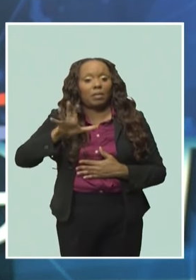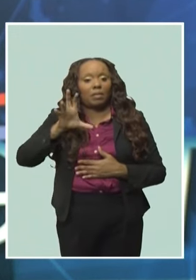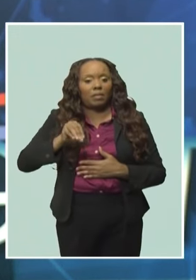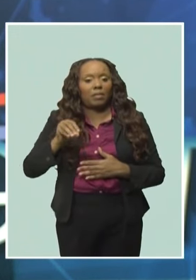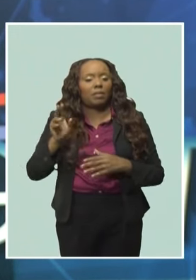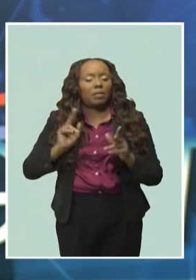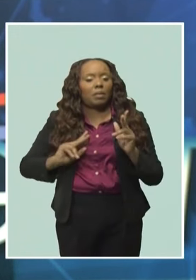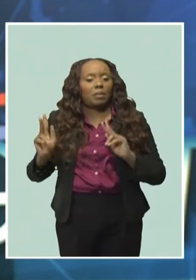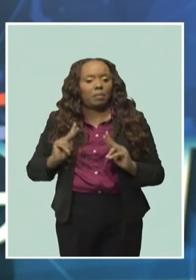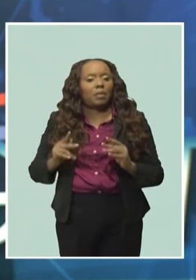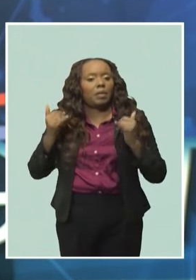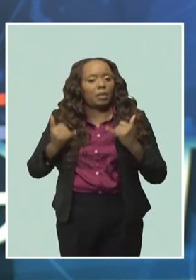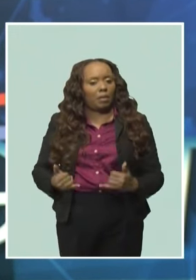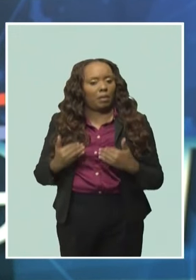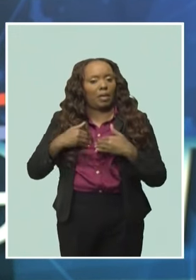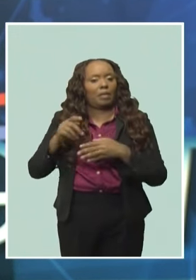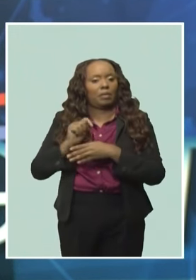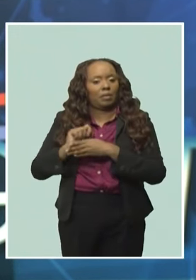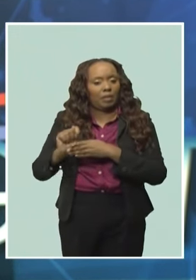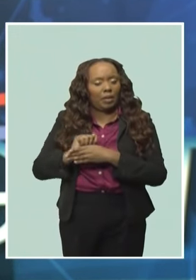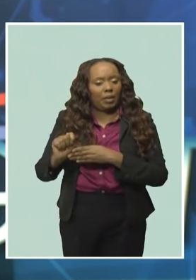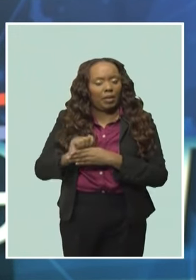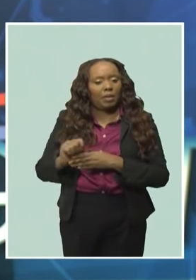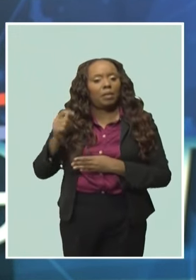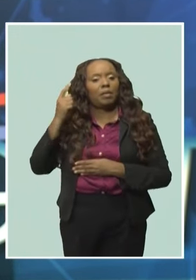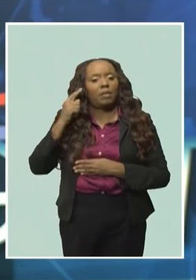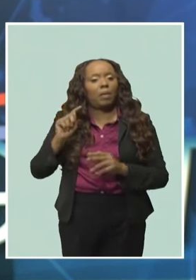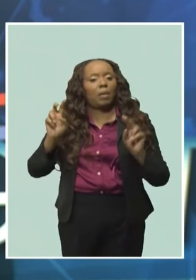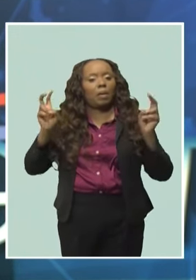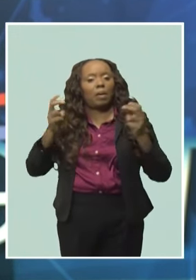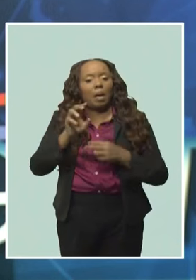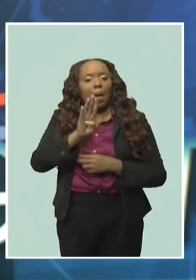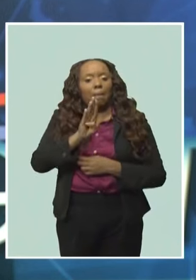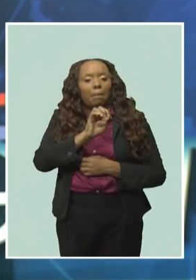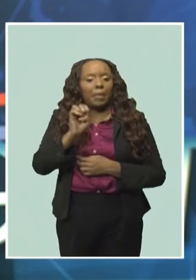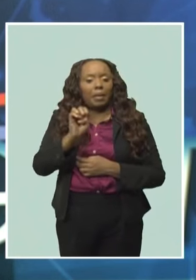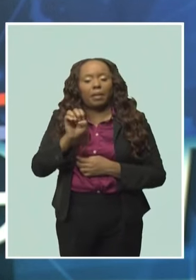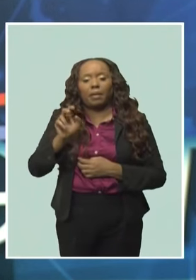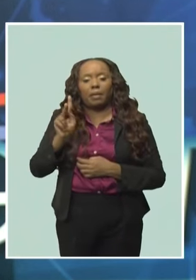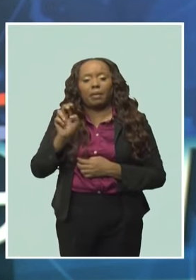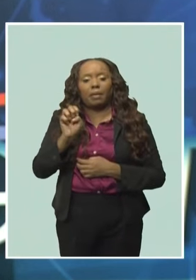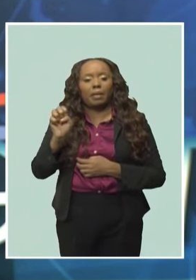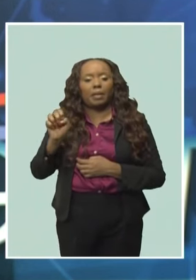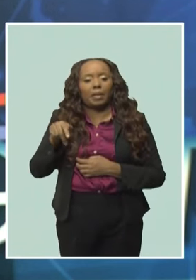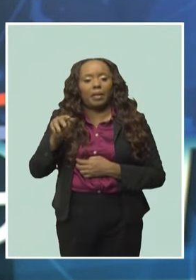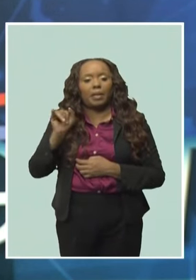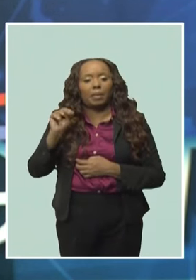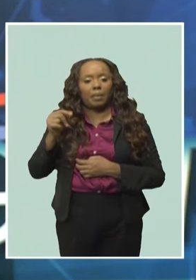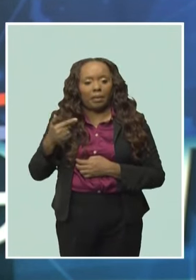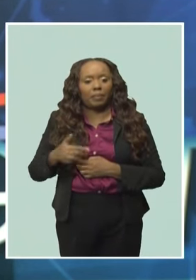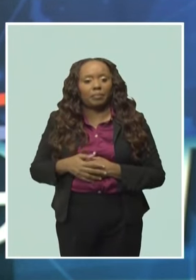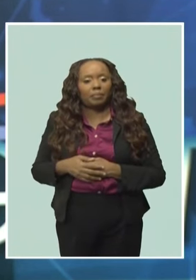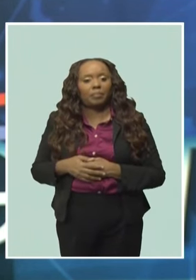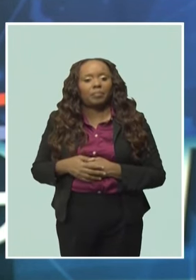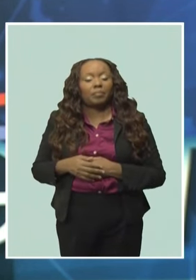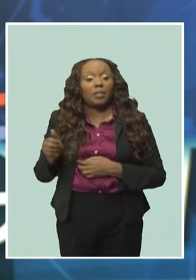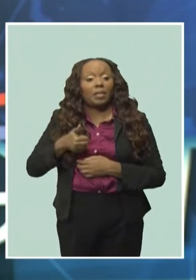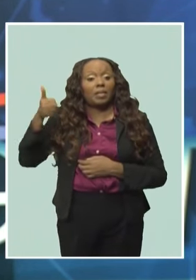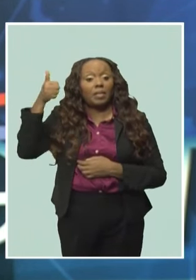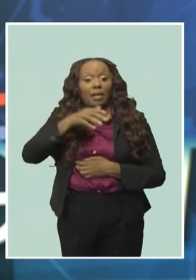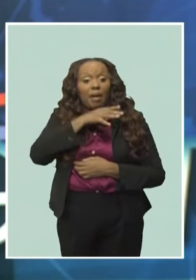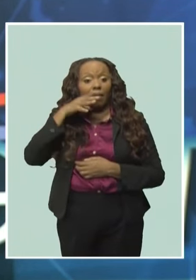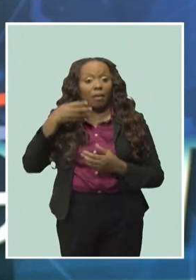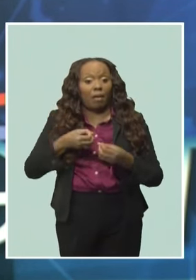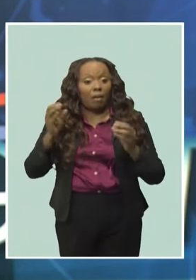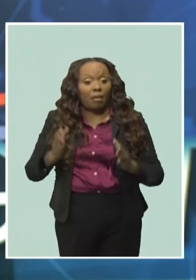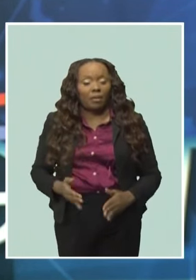in beekeeping in Barbados. As efforts continue to boost apiculture, Senior Agricultural Officer Brett Taylor has revealed